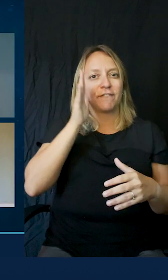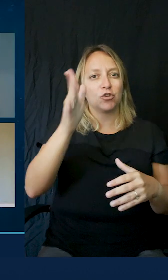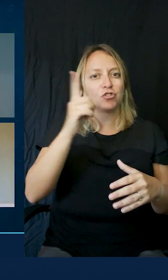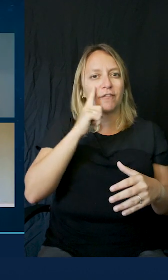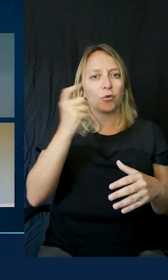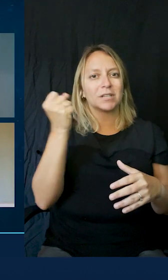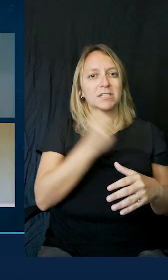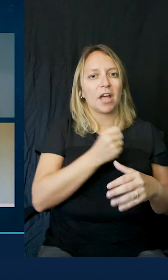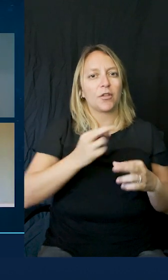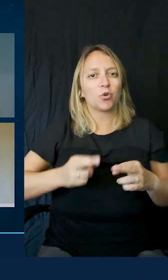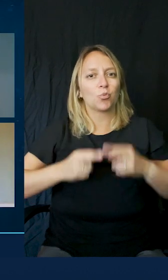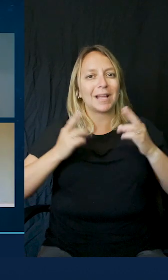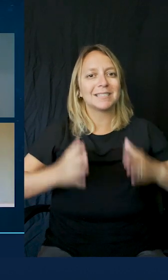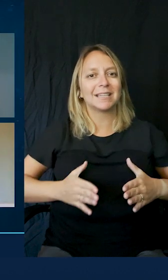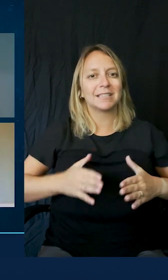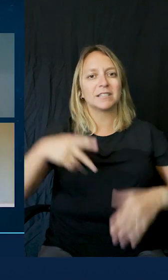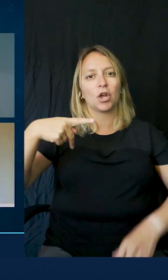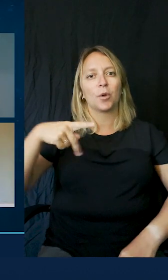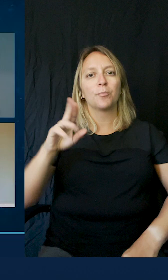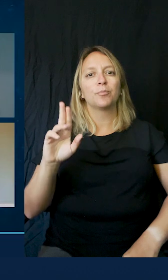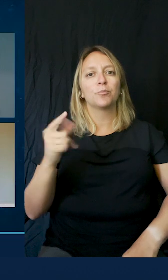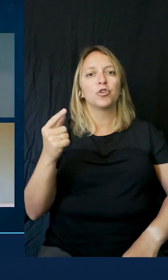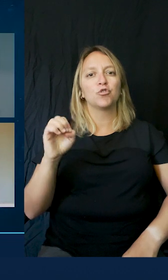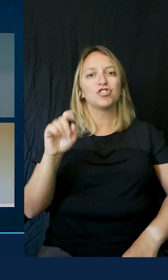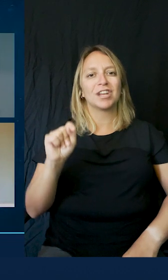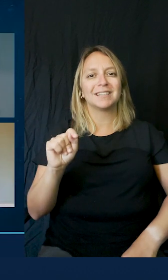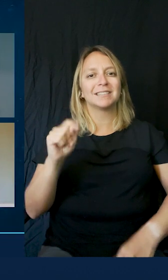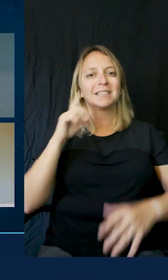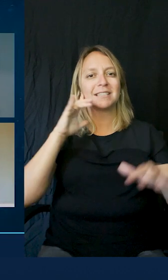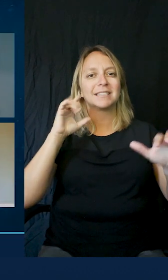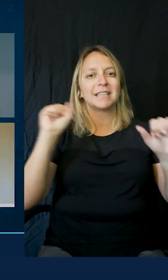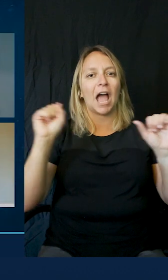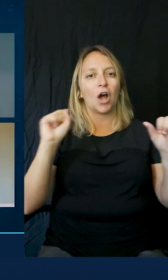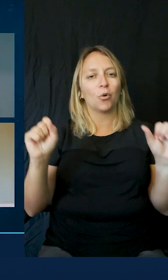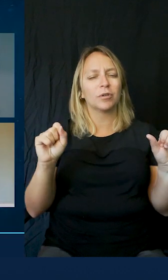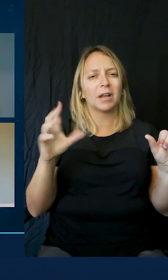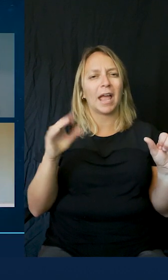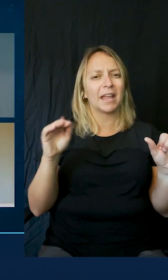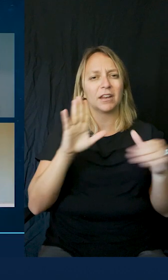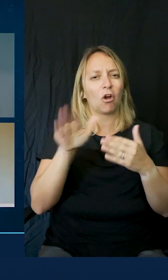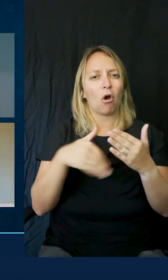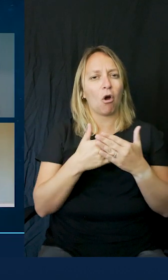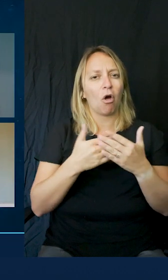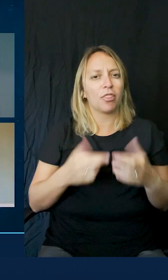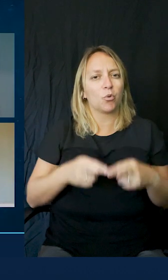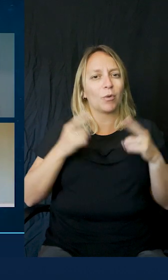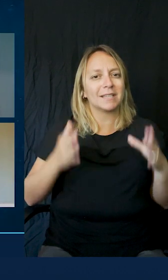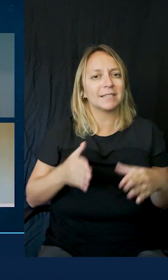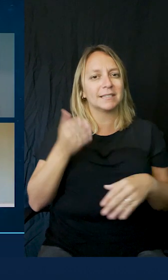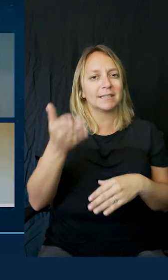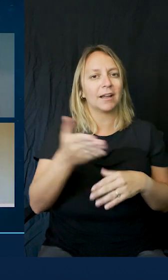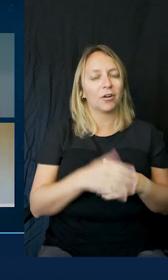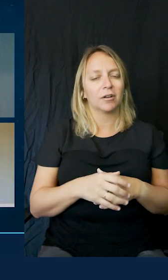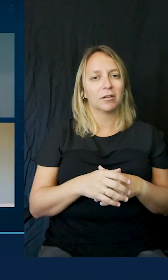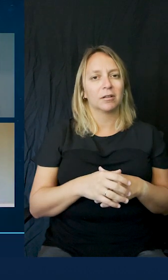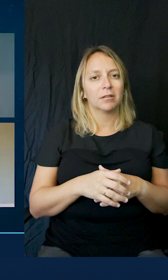and Puget Sound and our relationship with both the residents and our sound? Thanks,